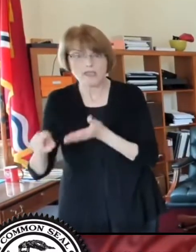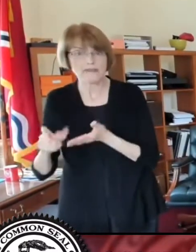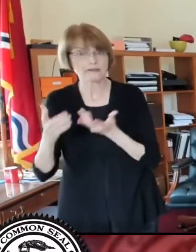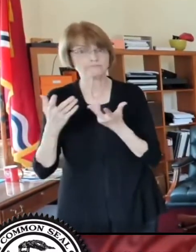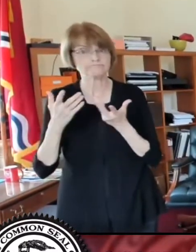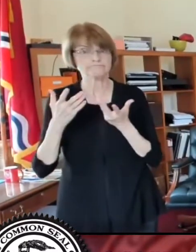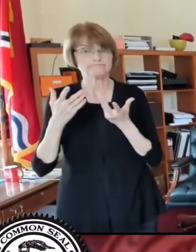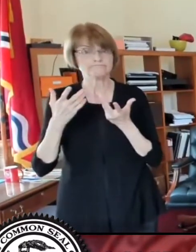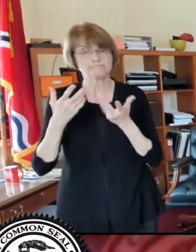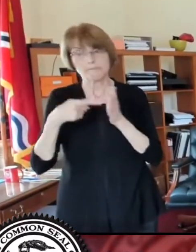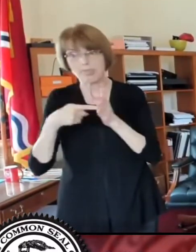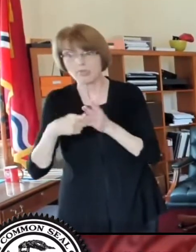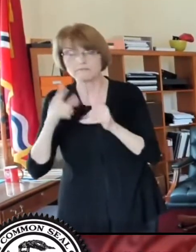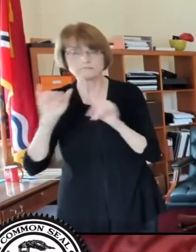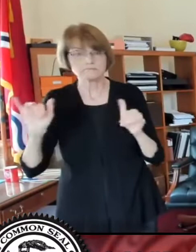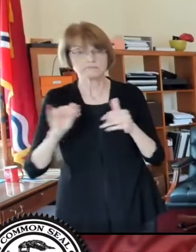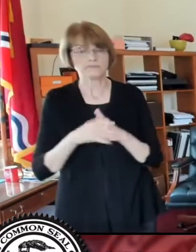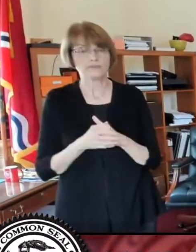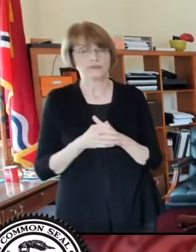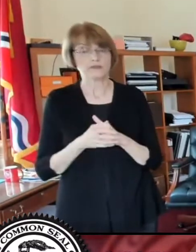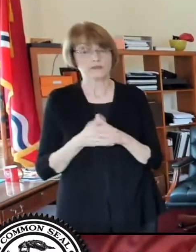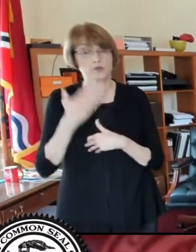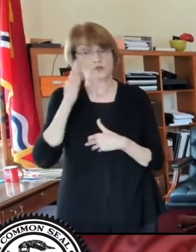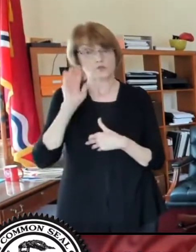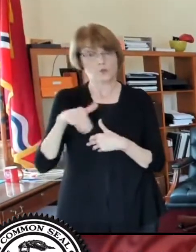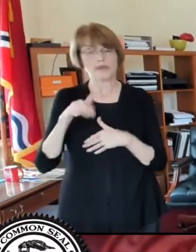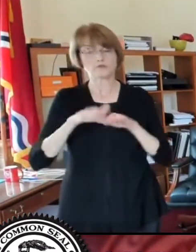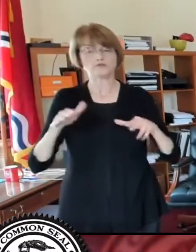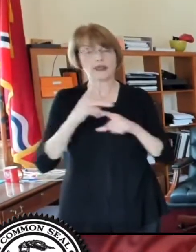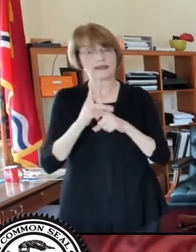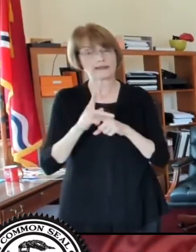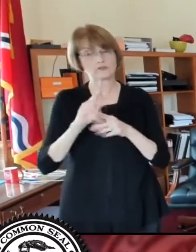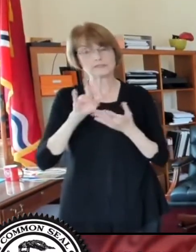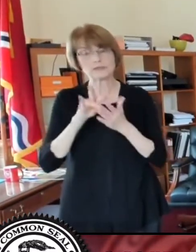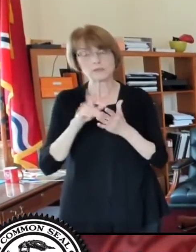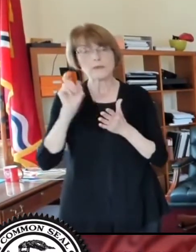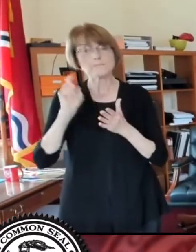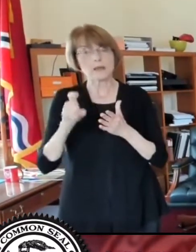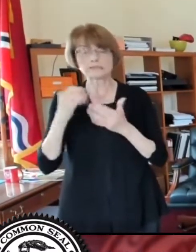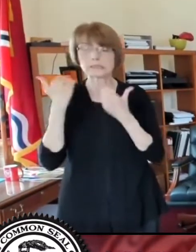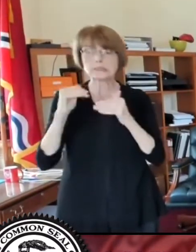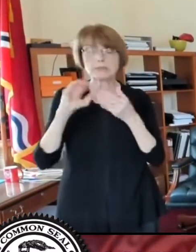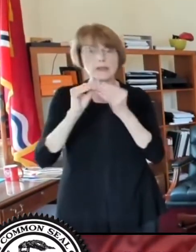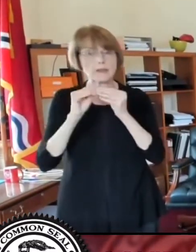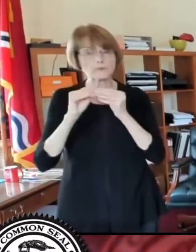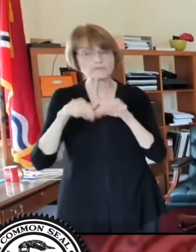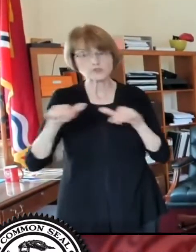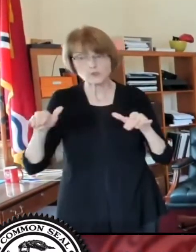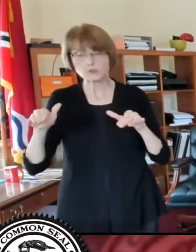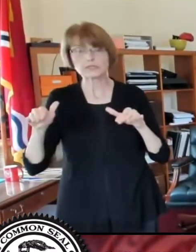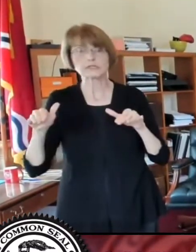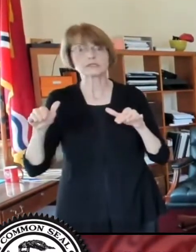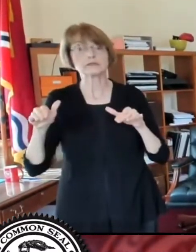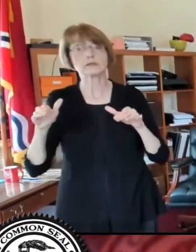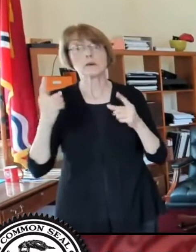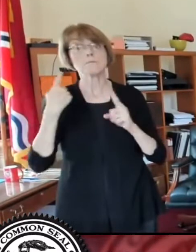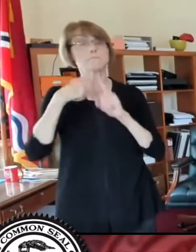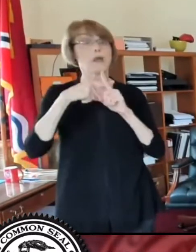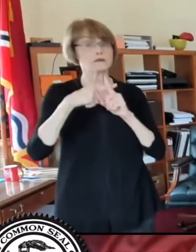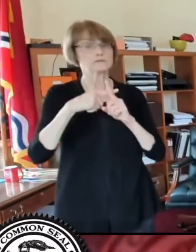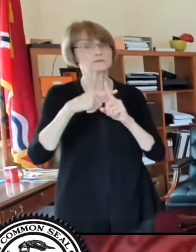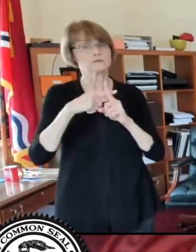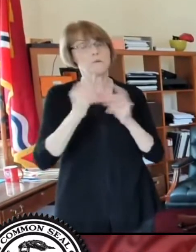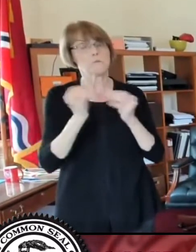know that child care centers have to have smaller groups of kids. That takes more staff. They have